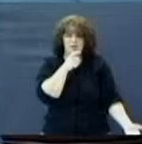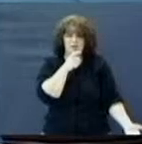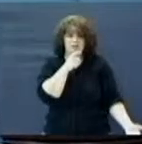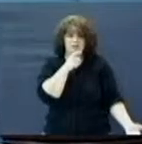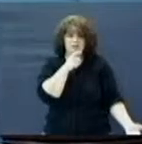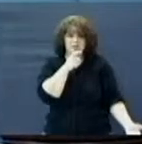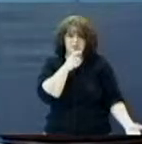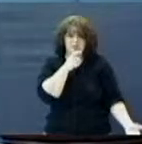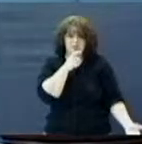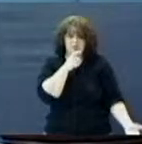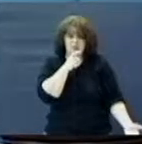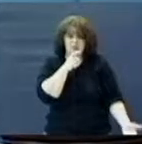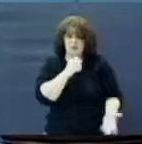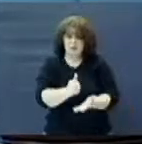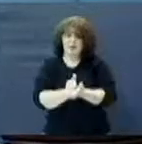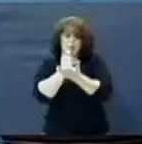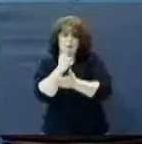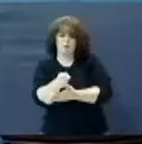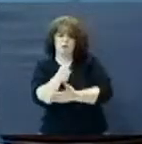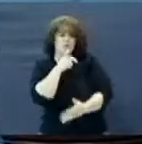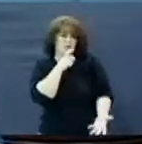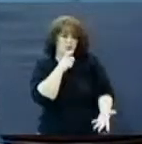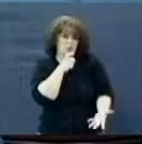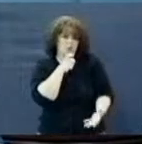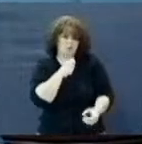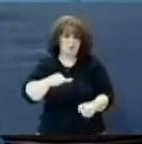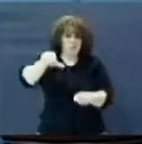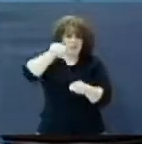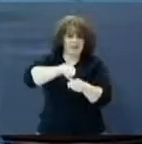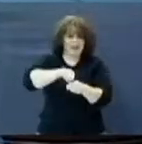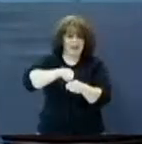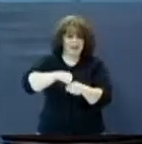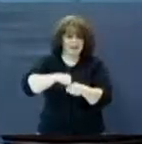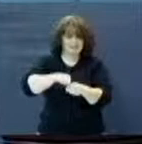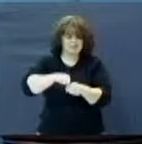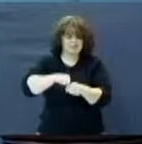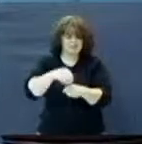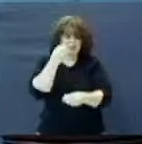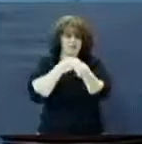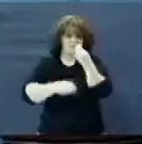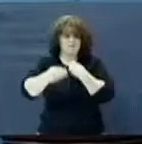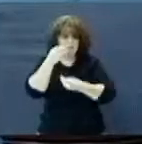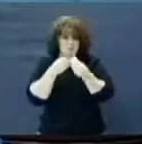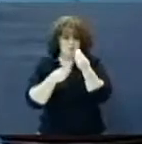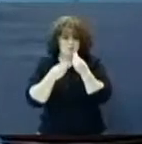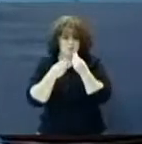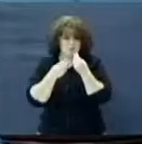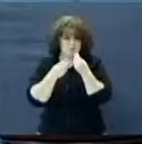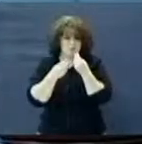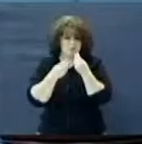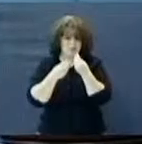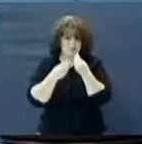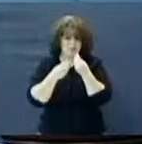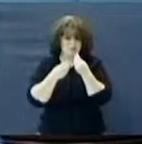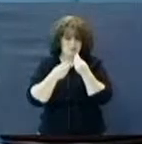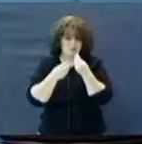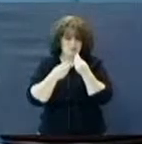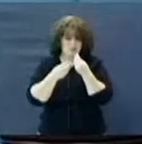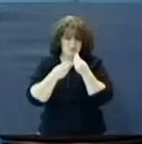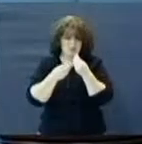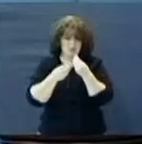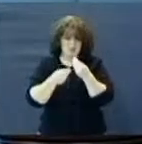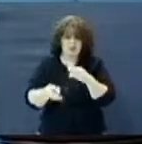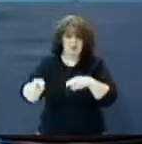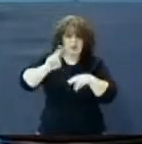Who's going to help you when gas, groceries, and our expenses keep rising while incomes keep